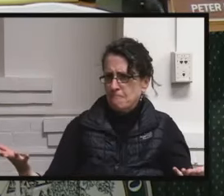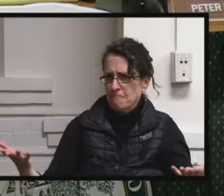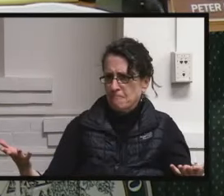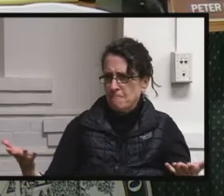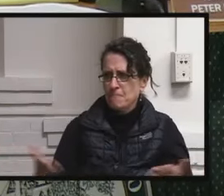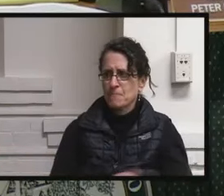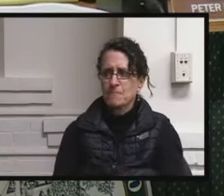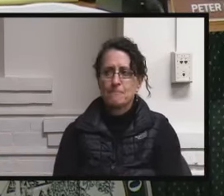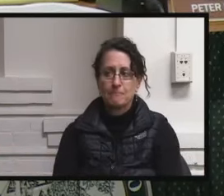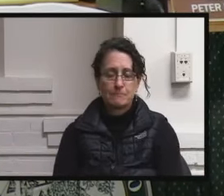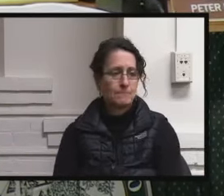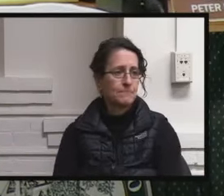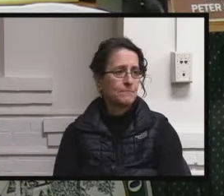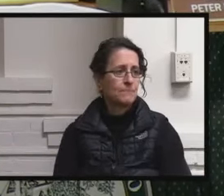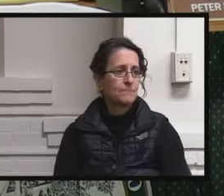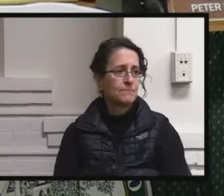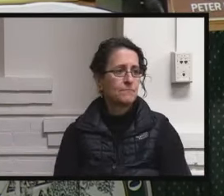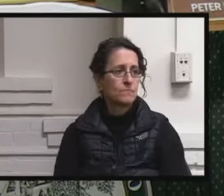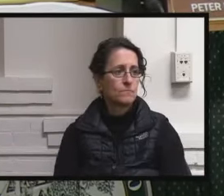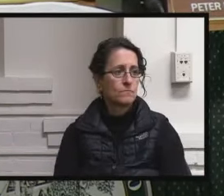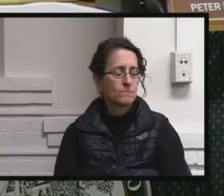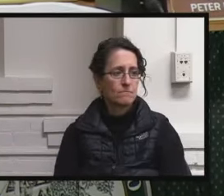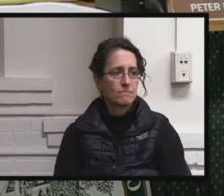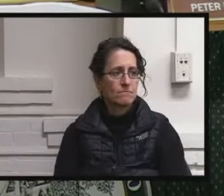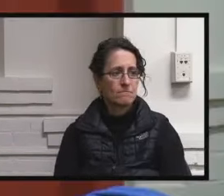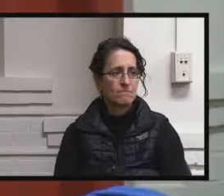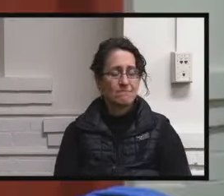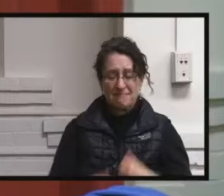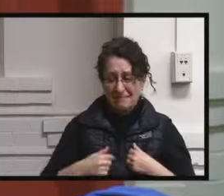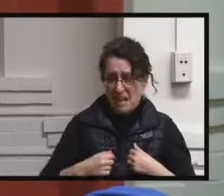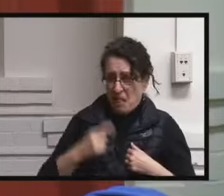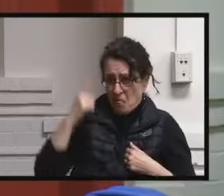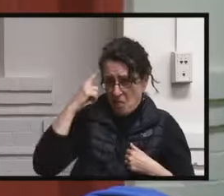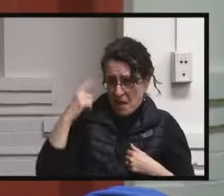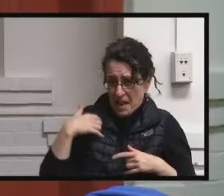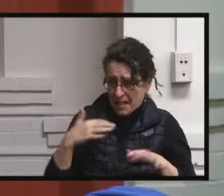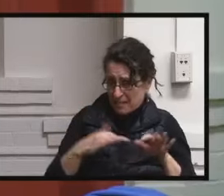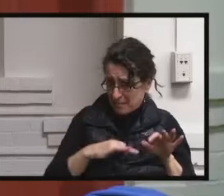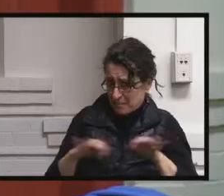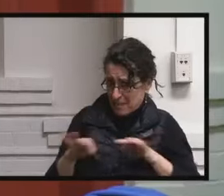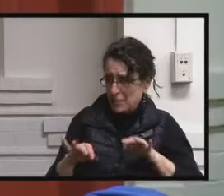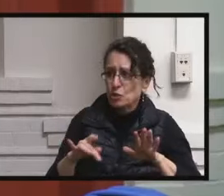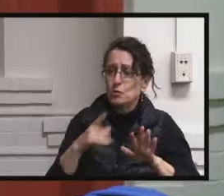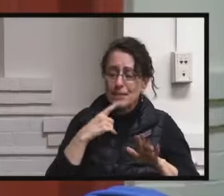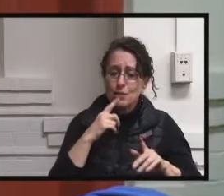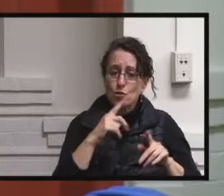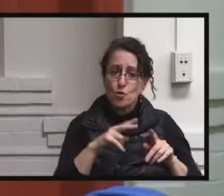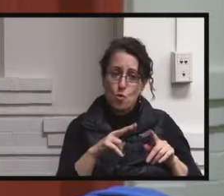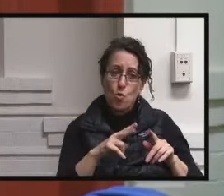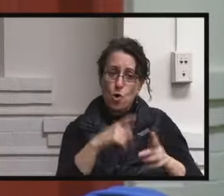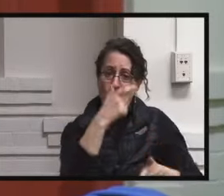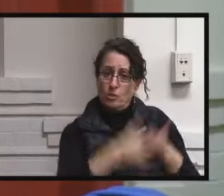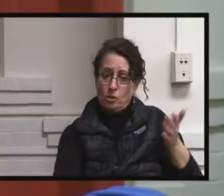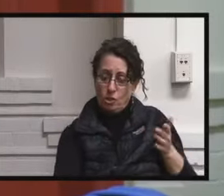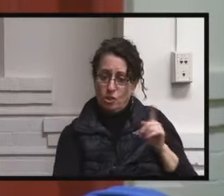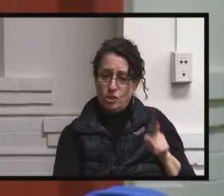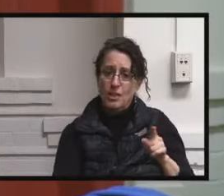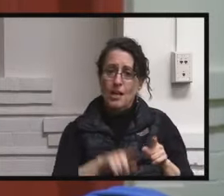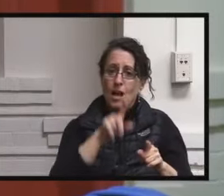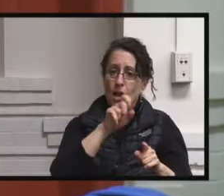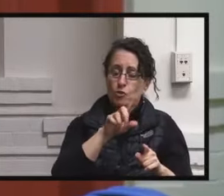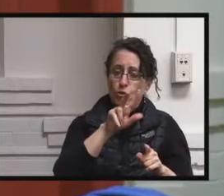I think I tried to explain that. Is you said that your assessment would go from 138,000 to